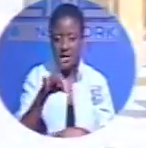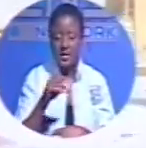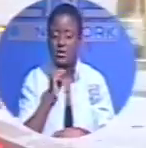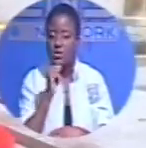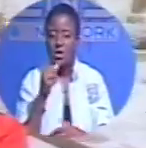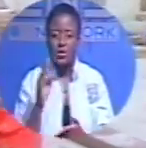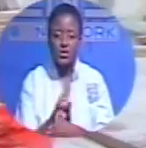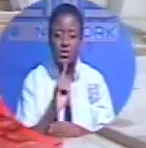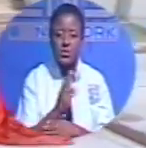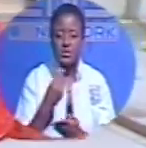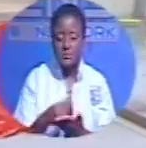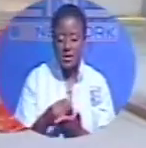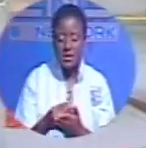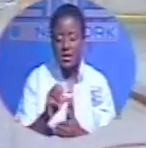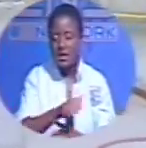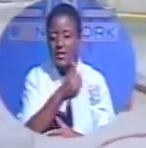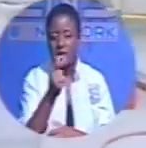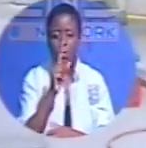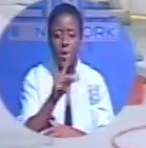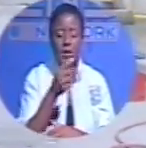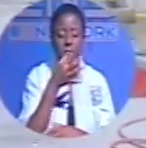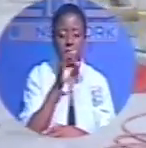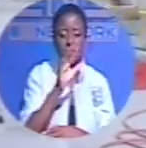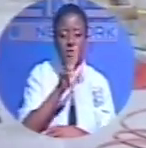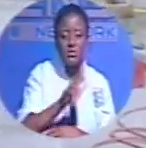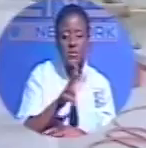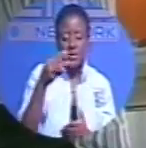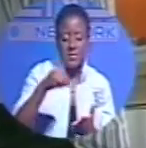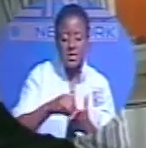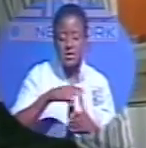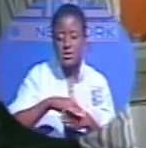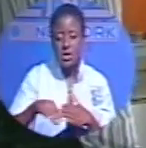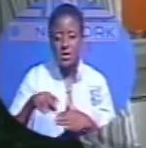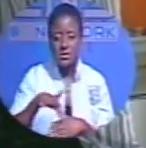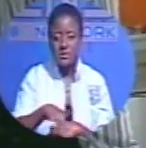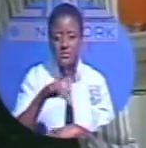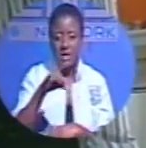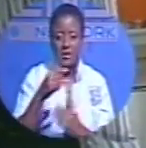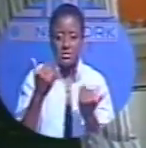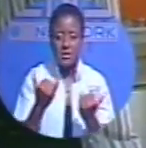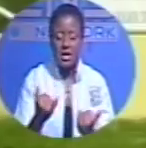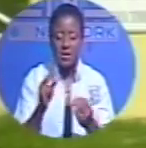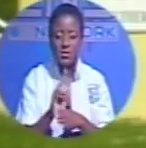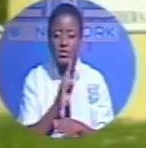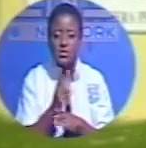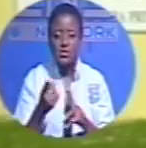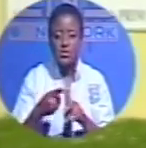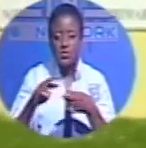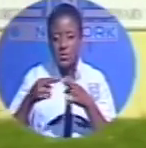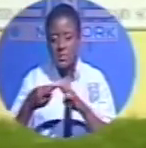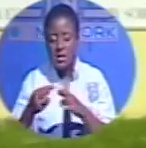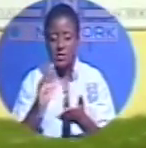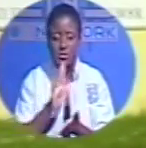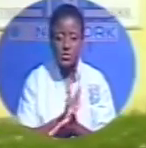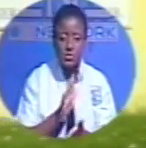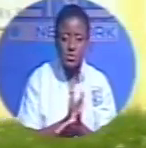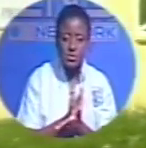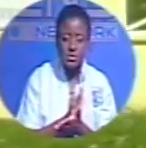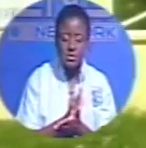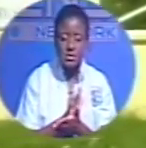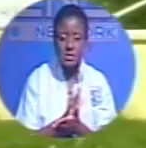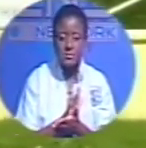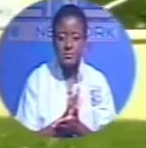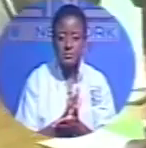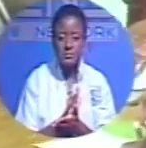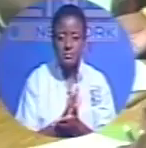another $1.3 million was found. It is now being used to repair schools, especially those hardest hit by Hurricane Irene last